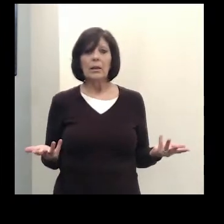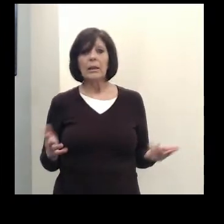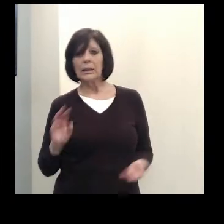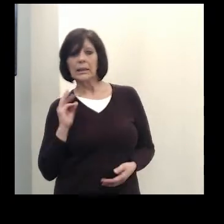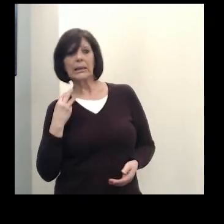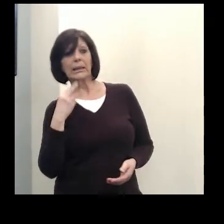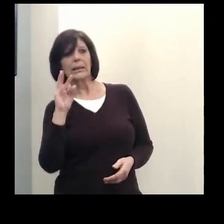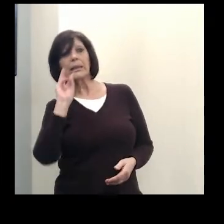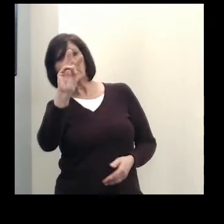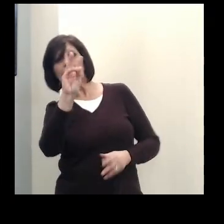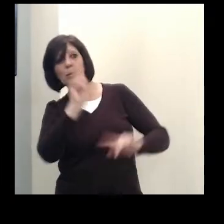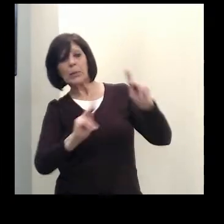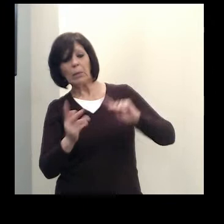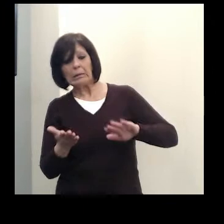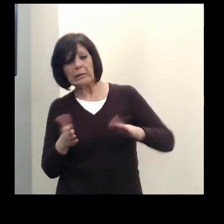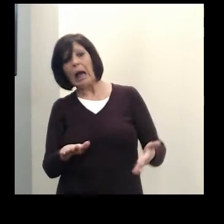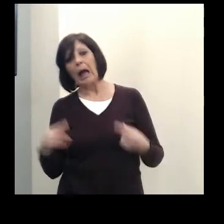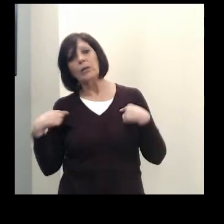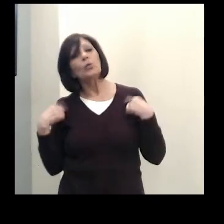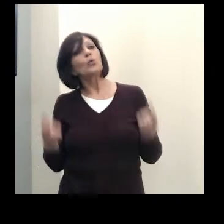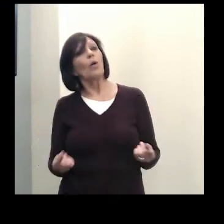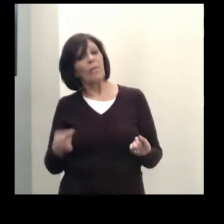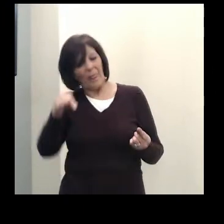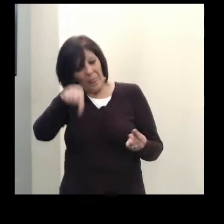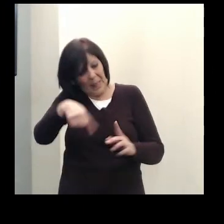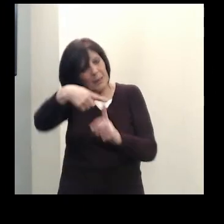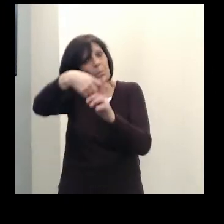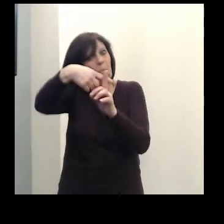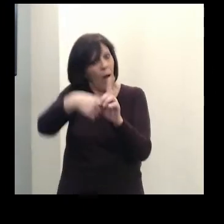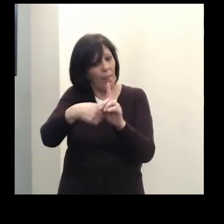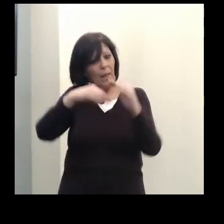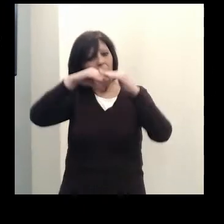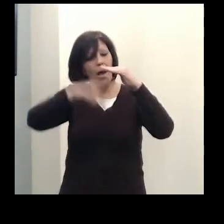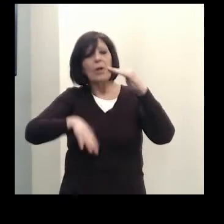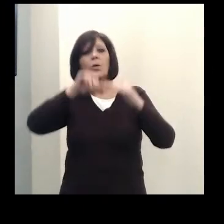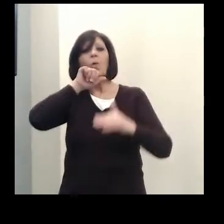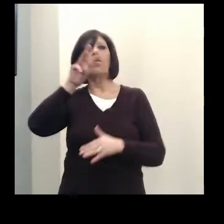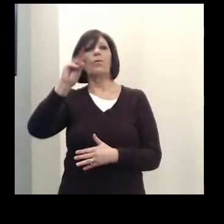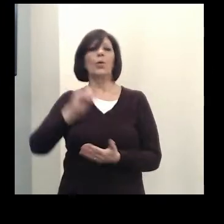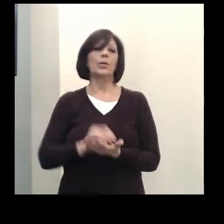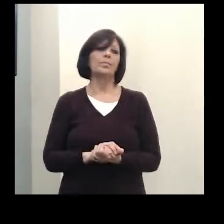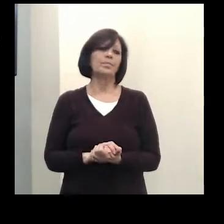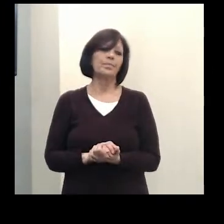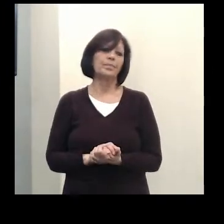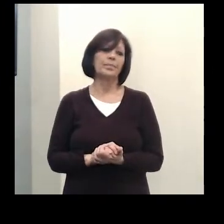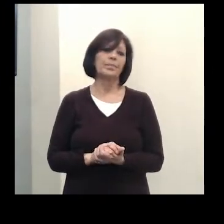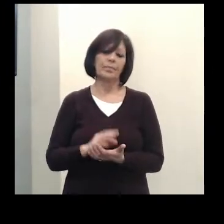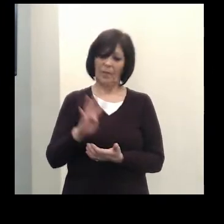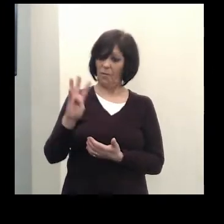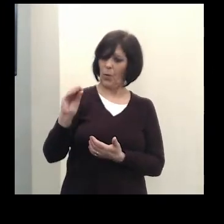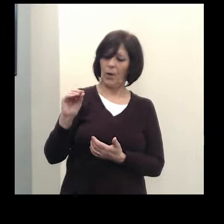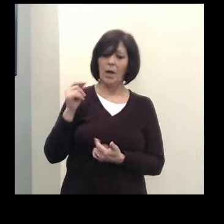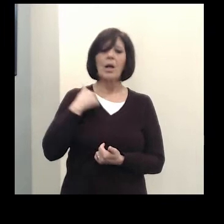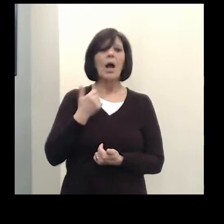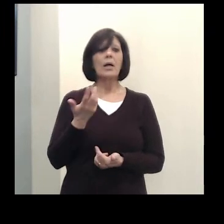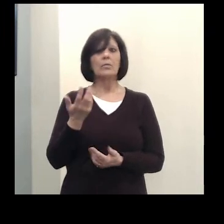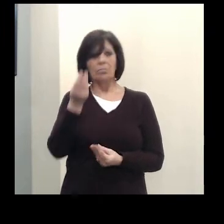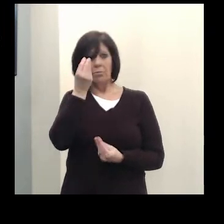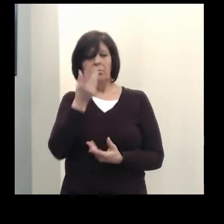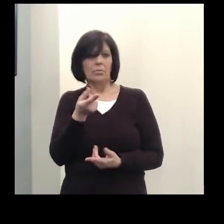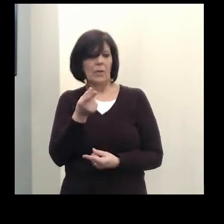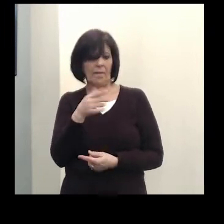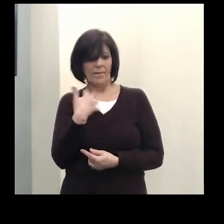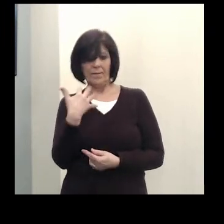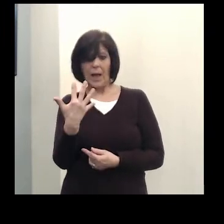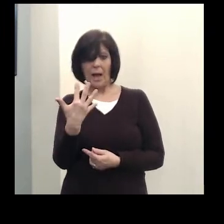died so far in the month of January under the age of 40. And as I noted, 5 of those were not